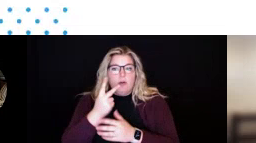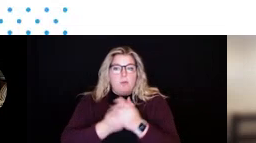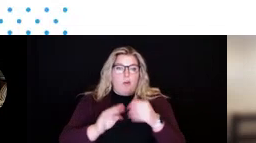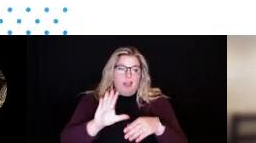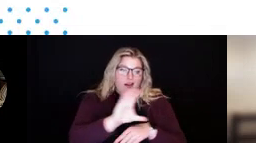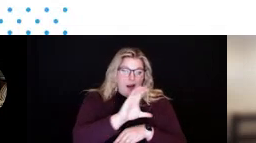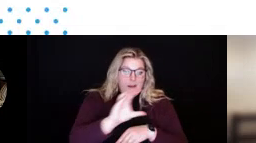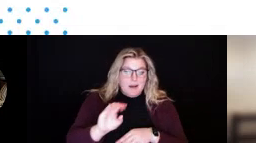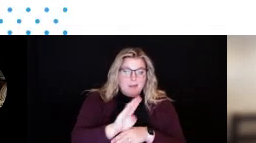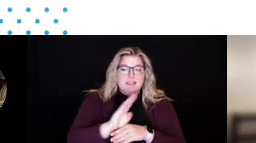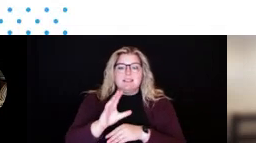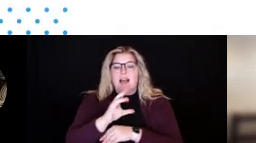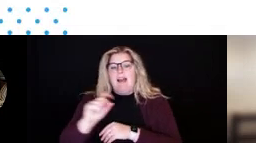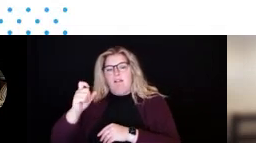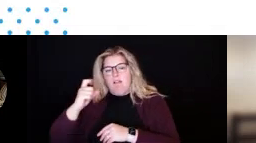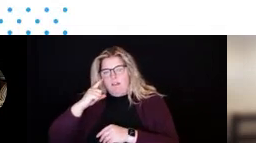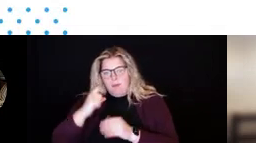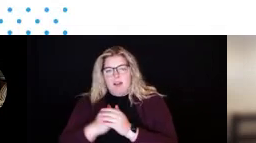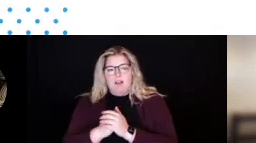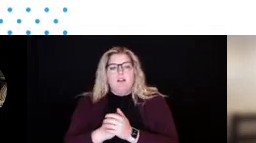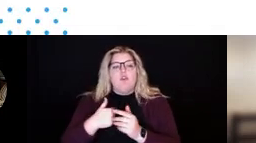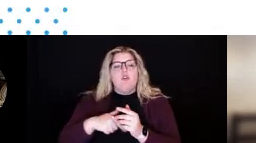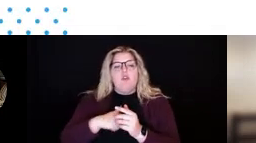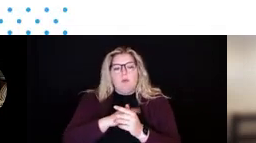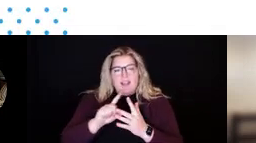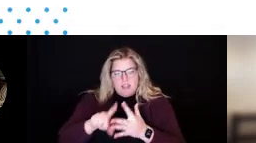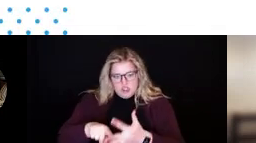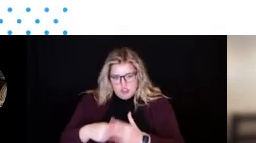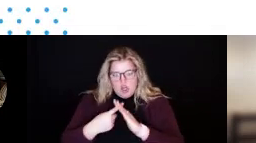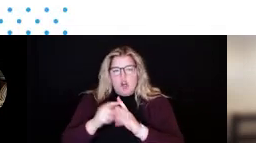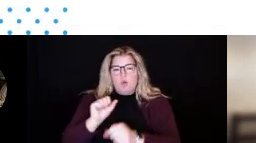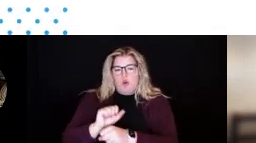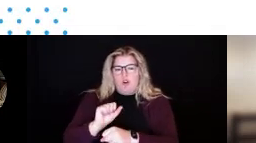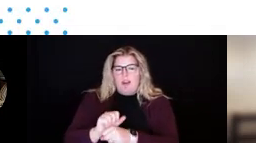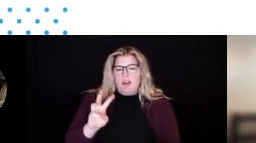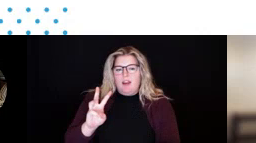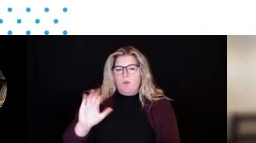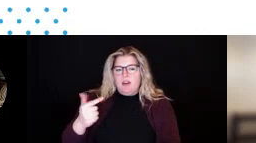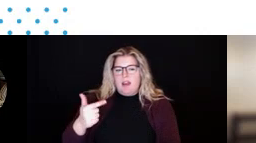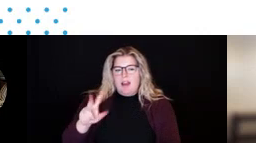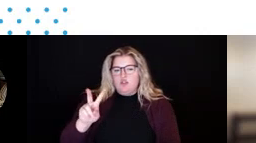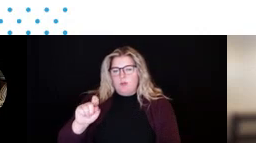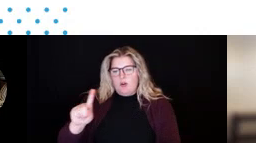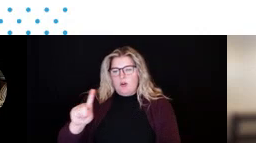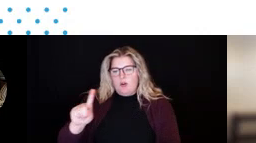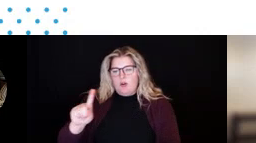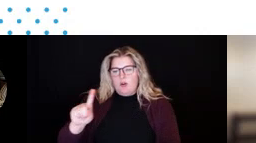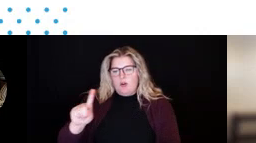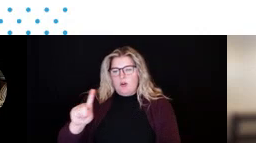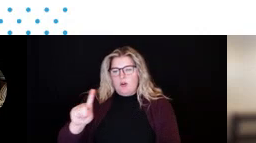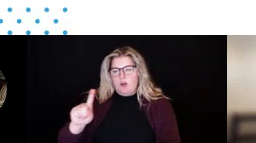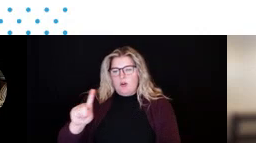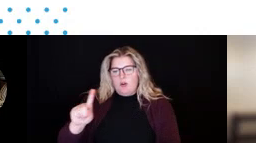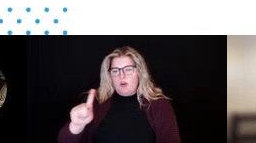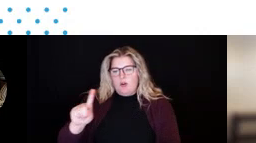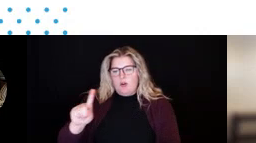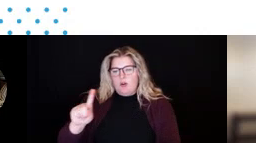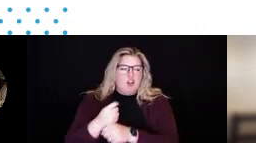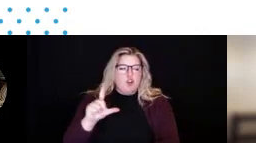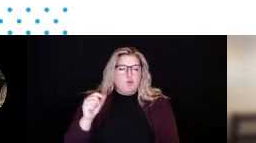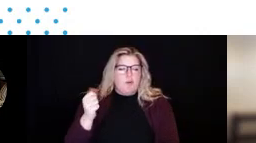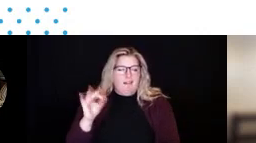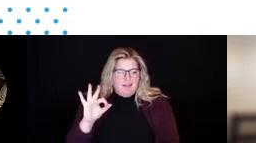agencies. We began targeting WCAG 2.1 AA in all of our delivery in 2019.